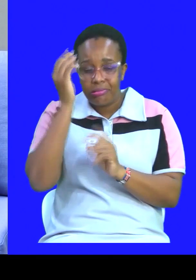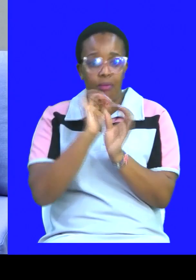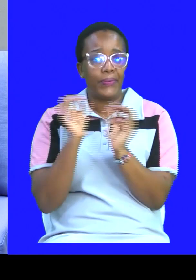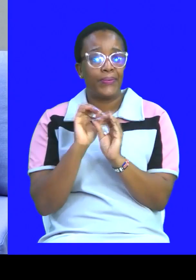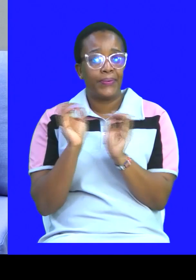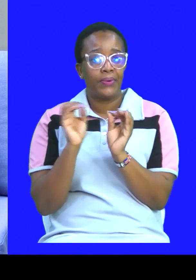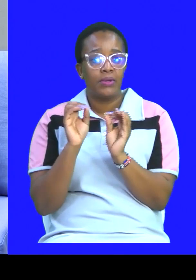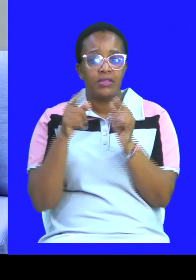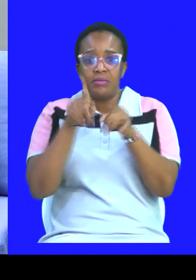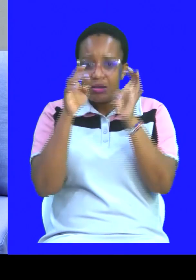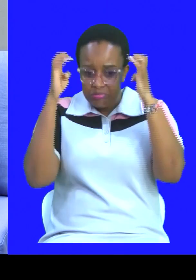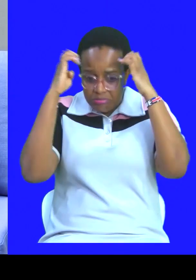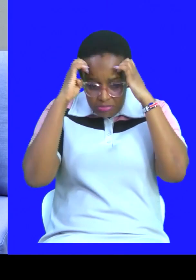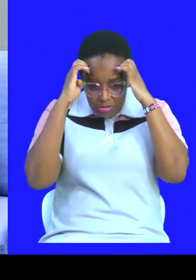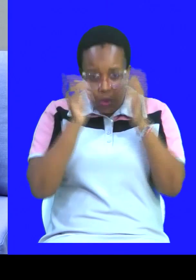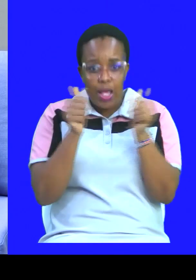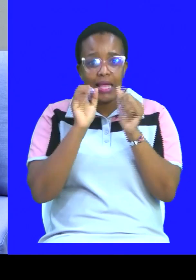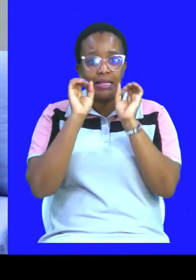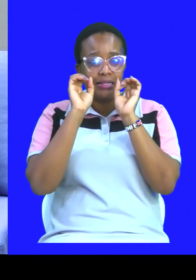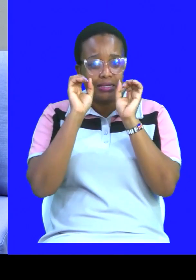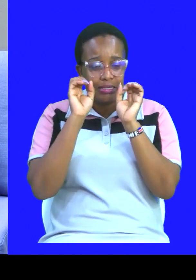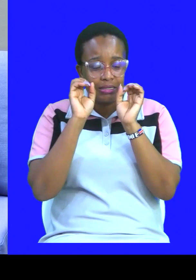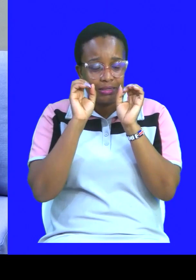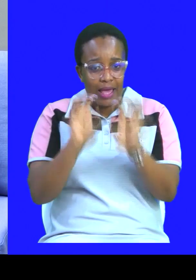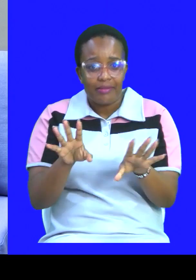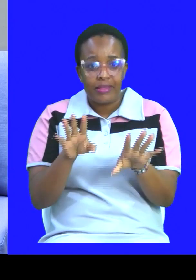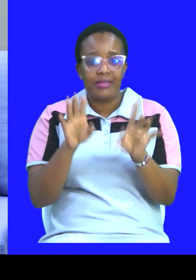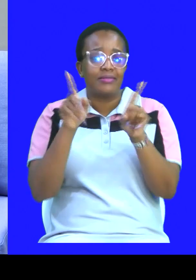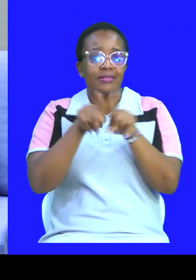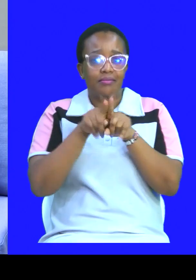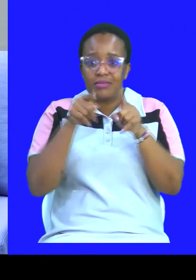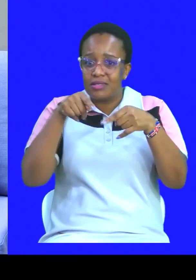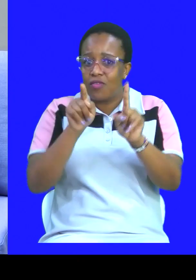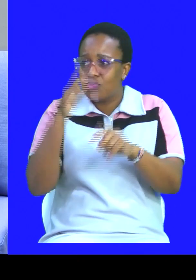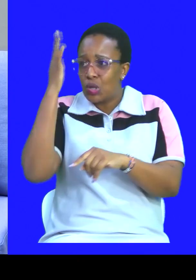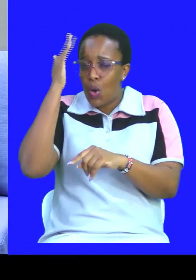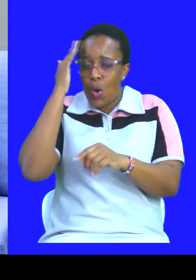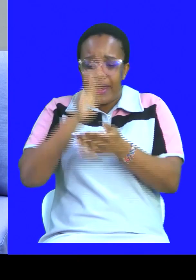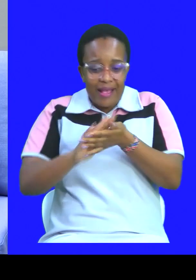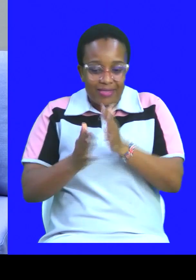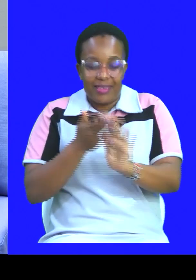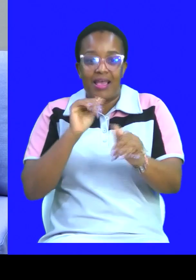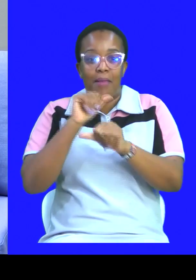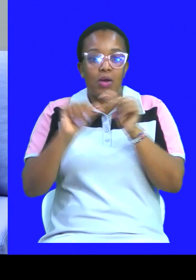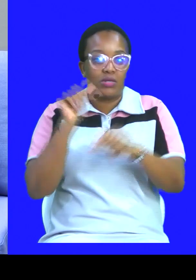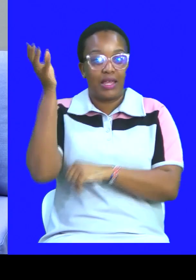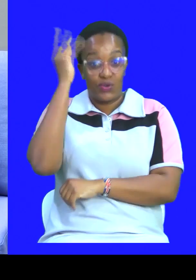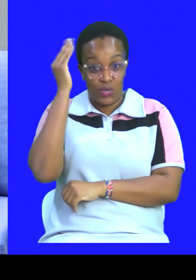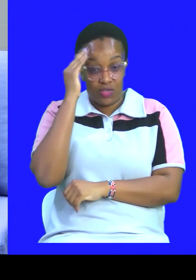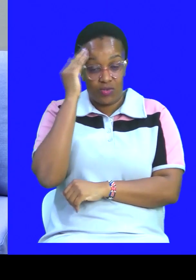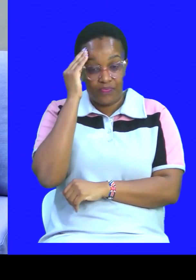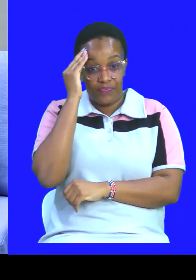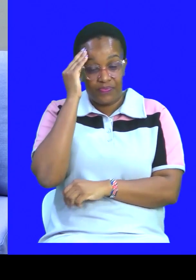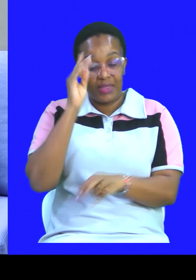have not studied, and they know nothing about learning and all that. And